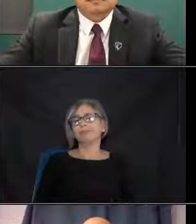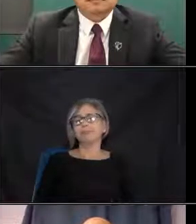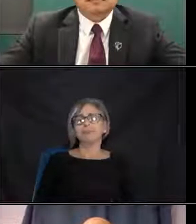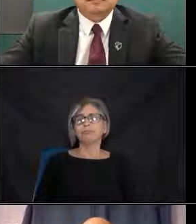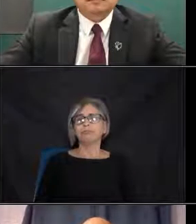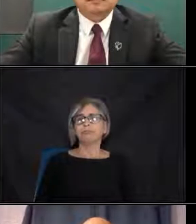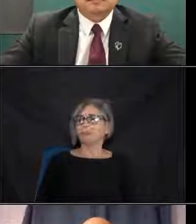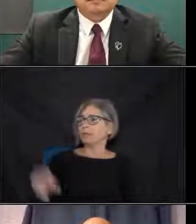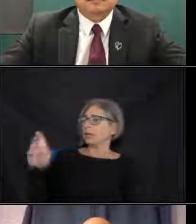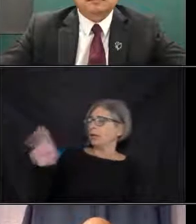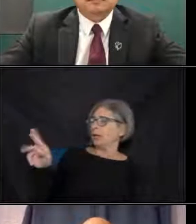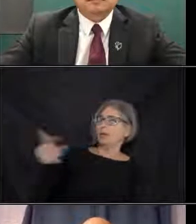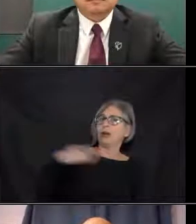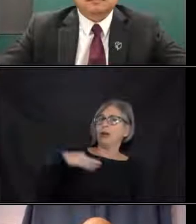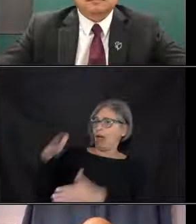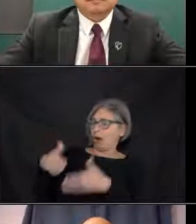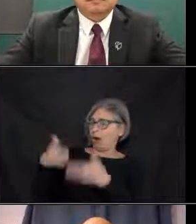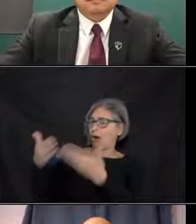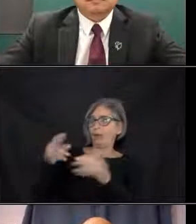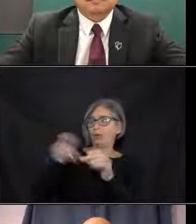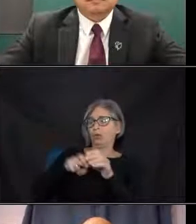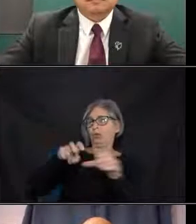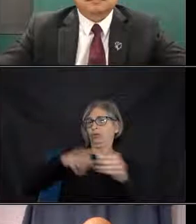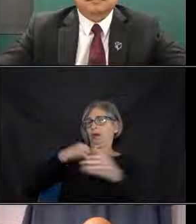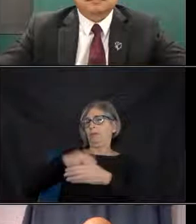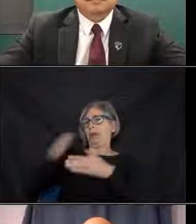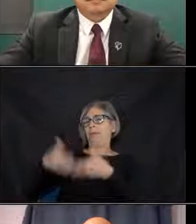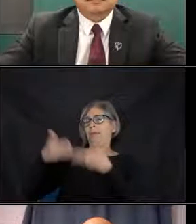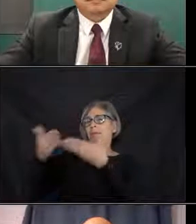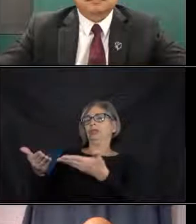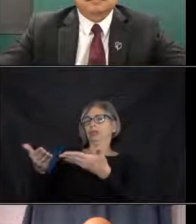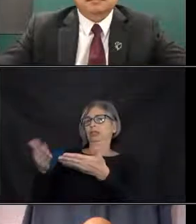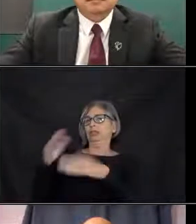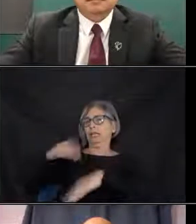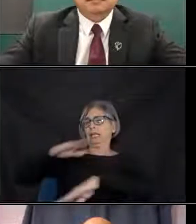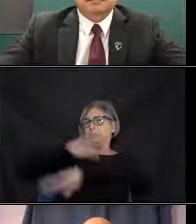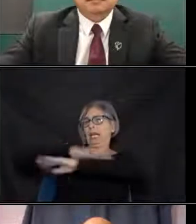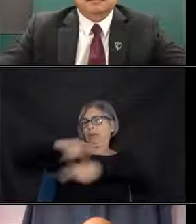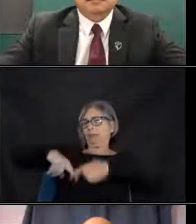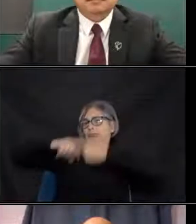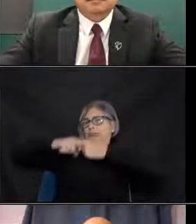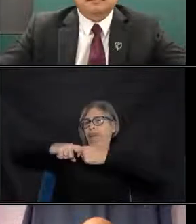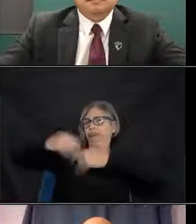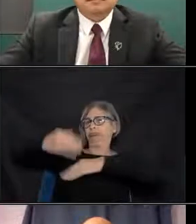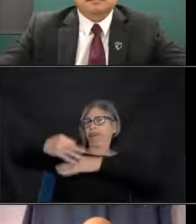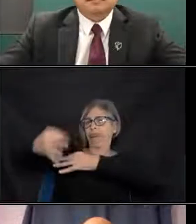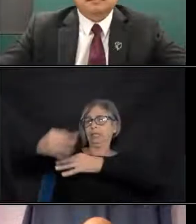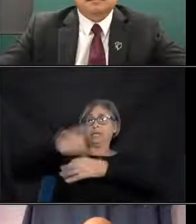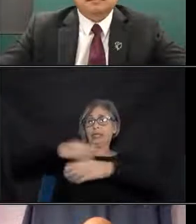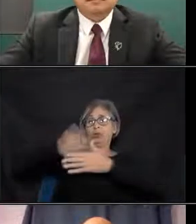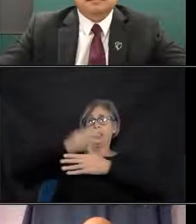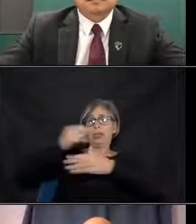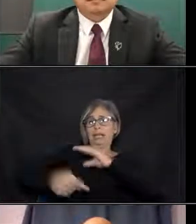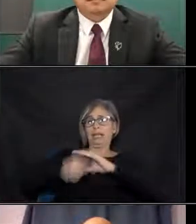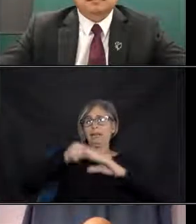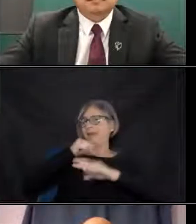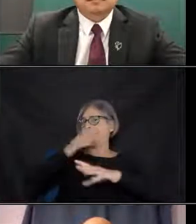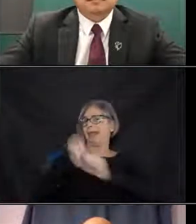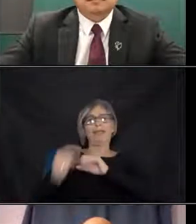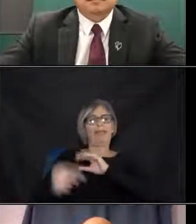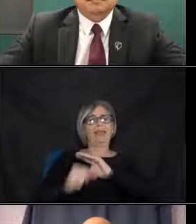So, Mayor, I'd offer to withdraw my motion and substitute a motion to table. If you were able to share that email with the rest of us, I did not receive that